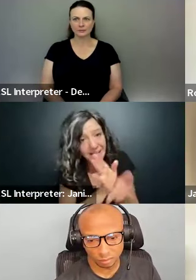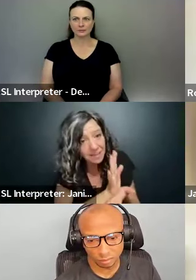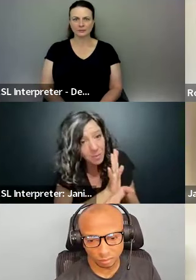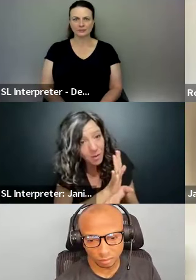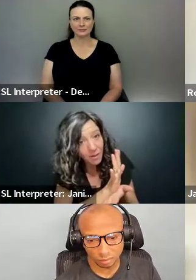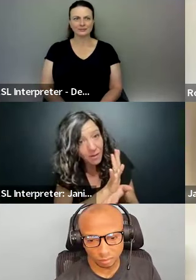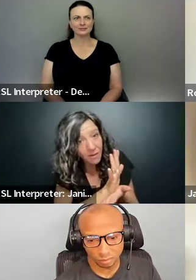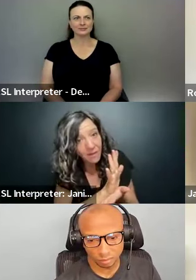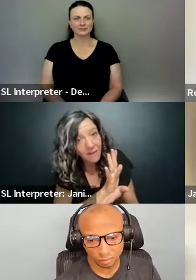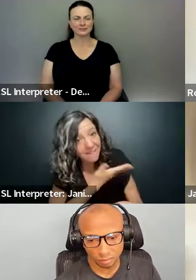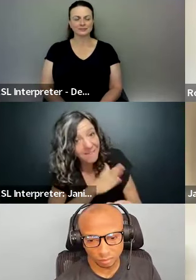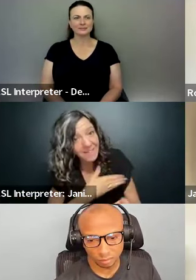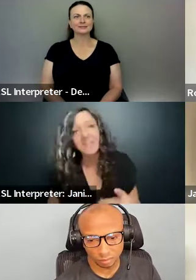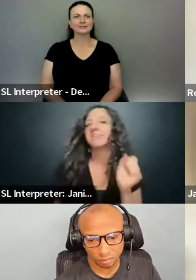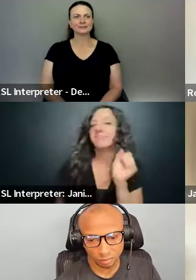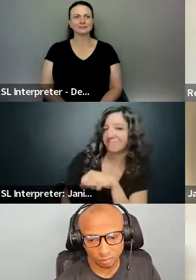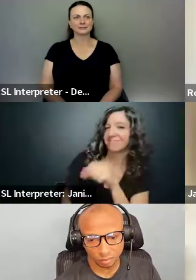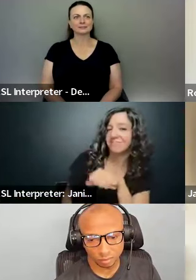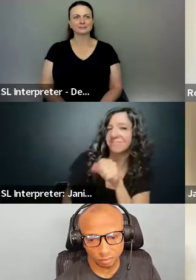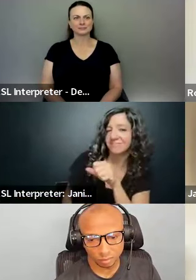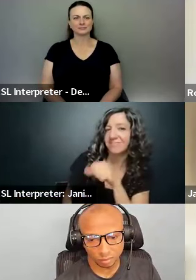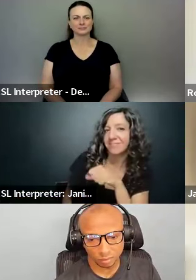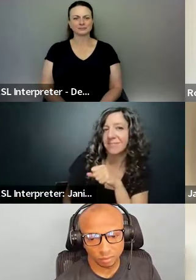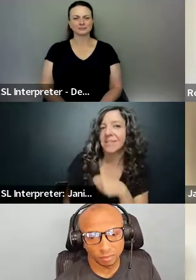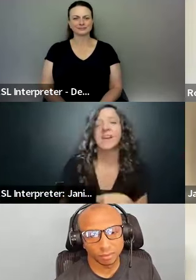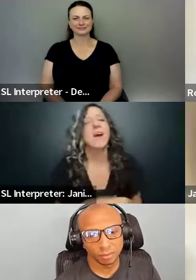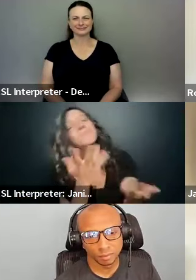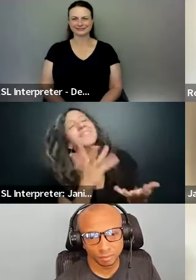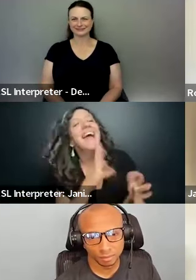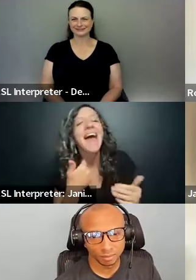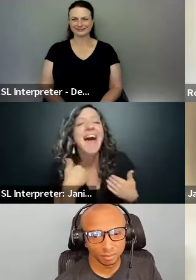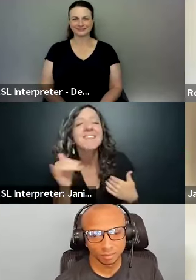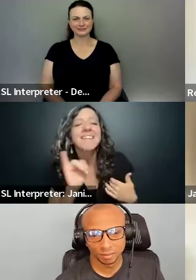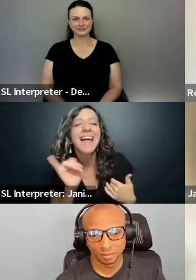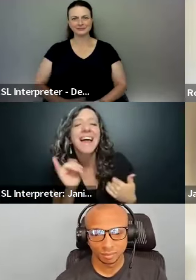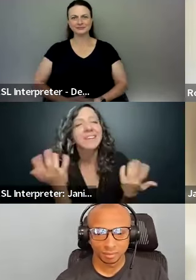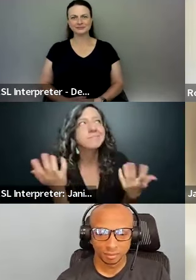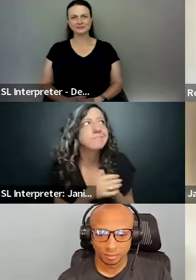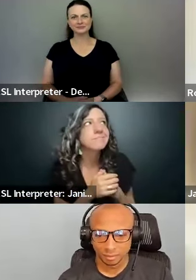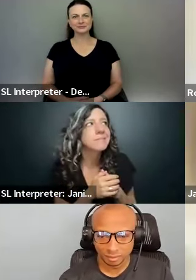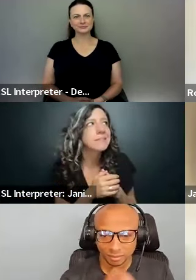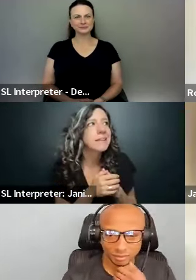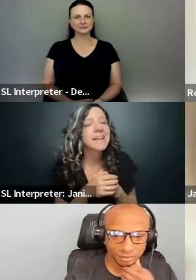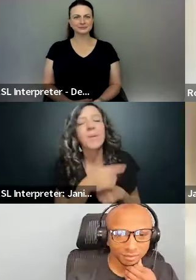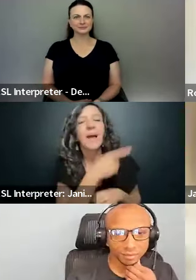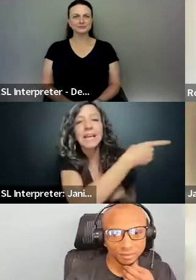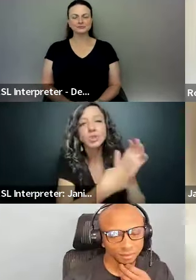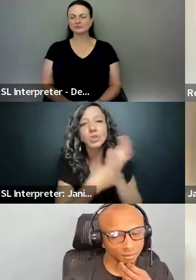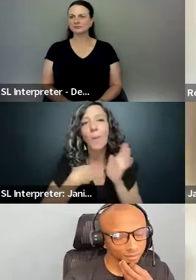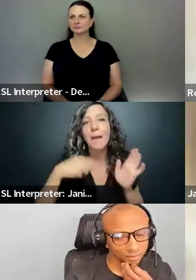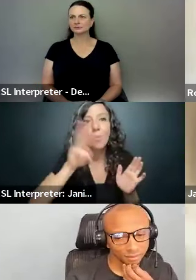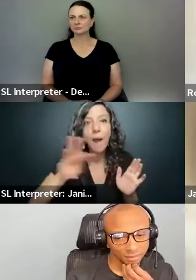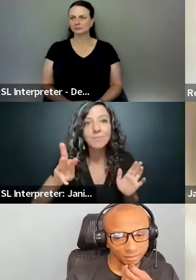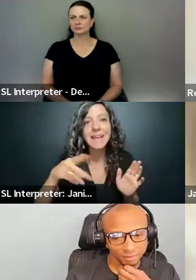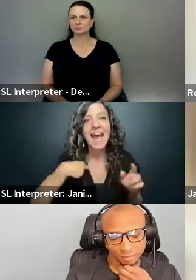Yes. Yes. Well, it is like you have like there are like little there's he showed me a page where you can